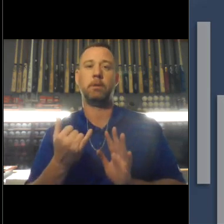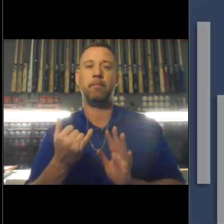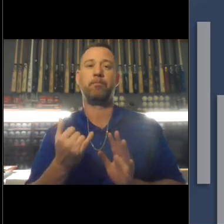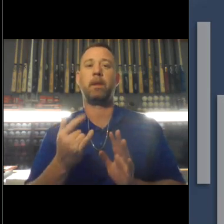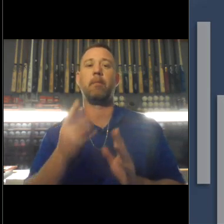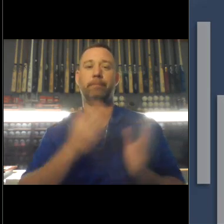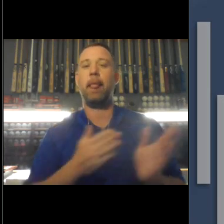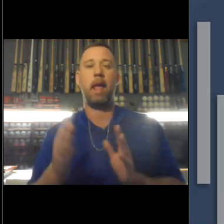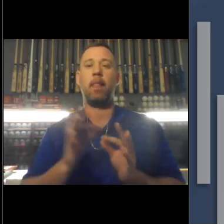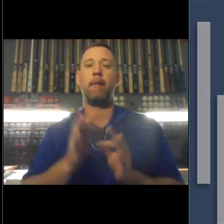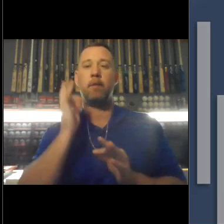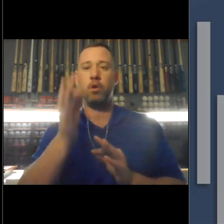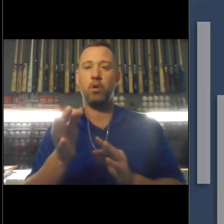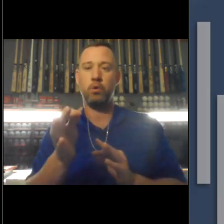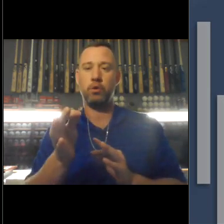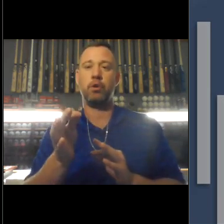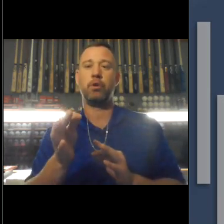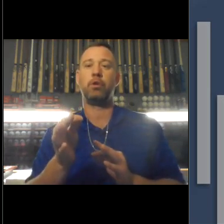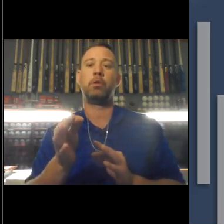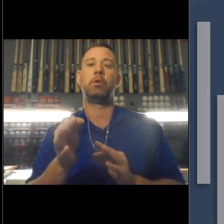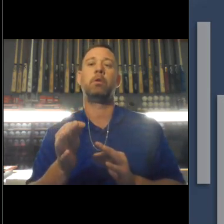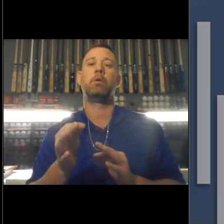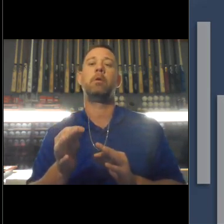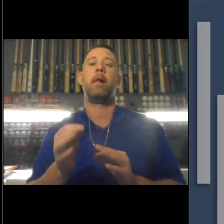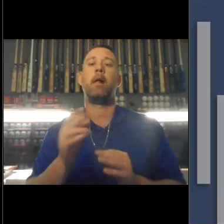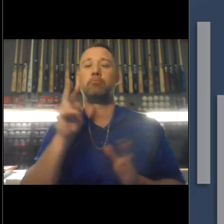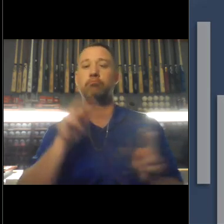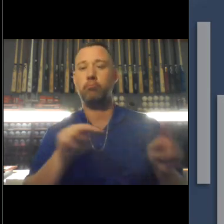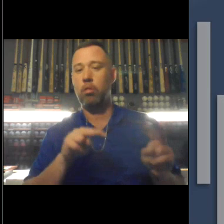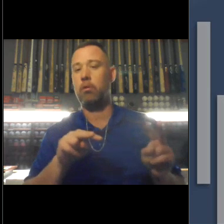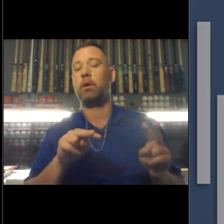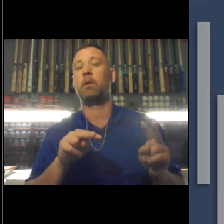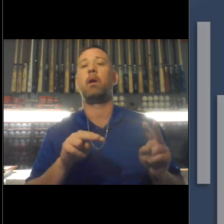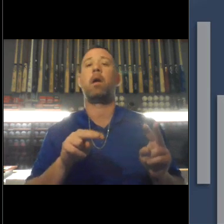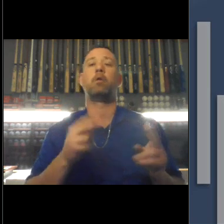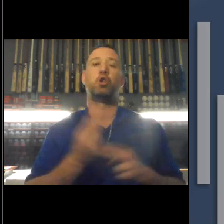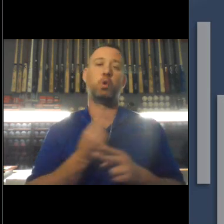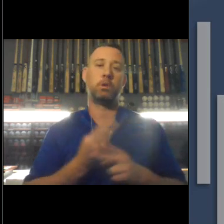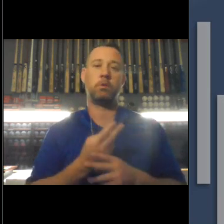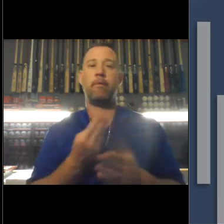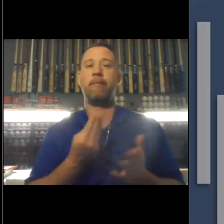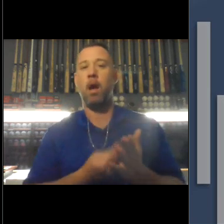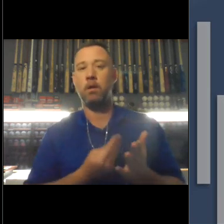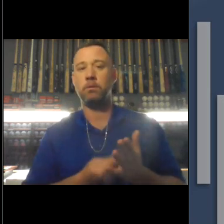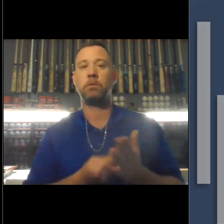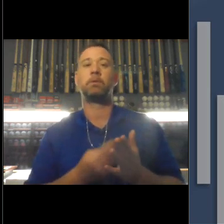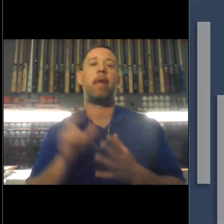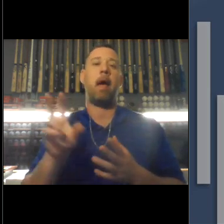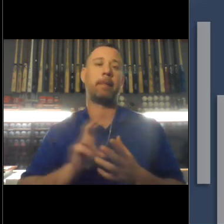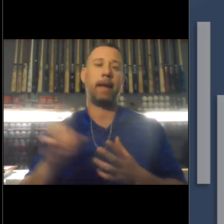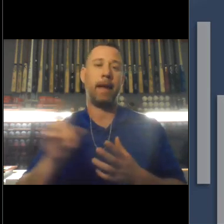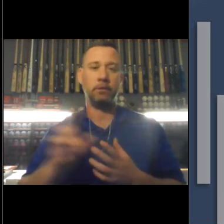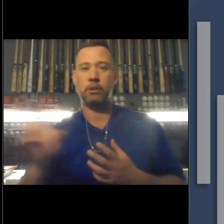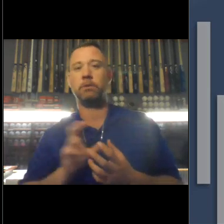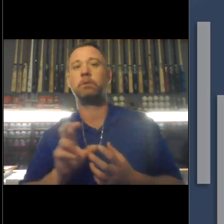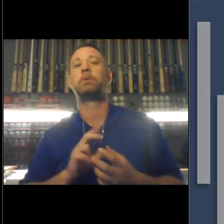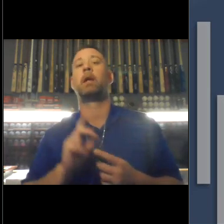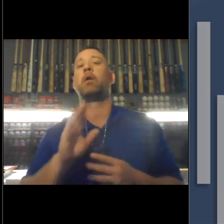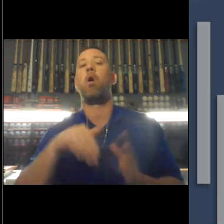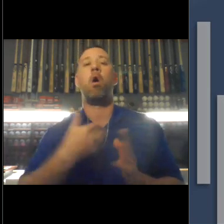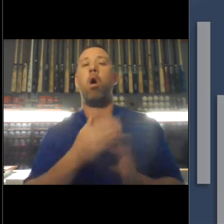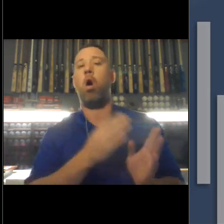future coming forward, looking at them, looking at the use of funds, looking at the allocations, looking at all phases